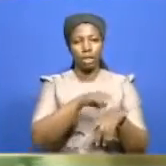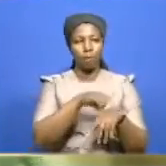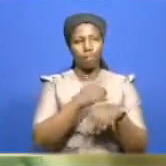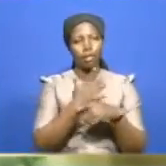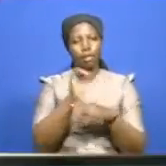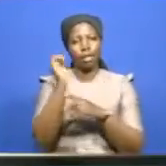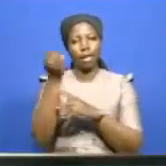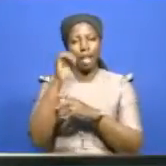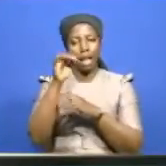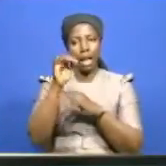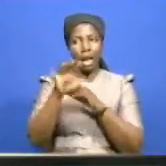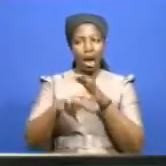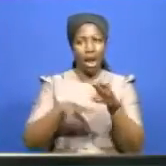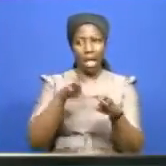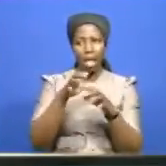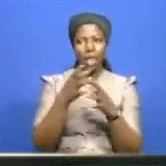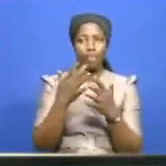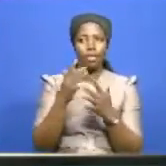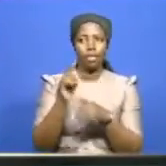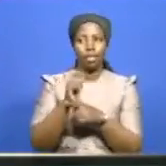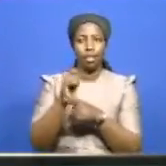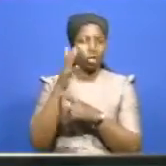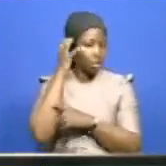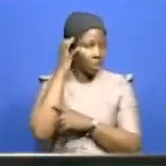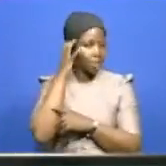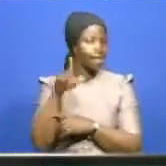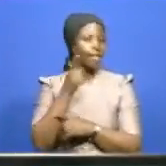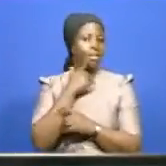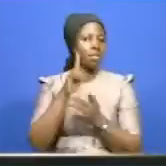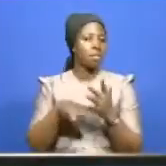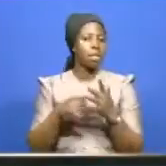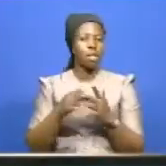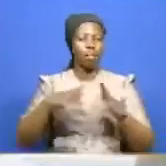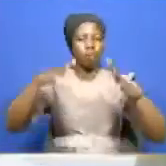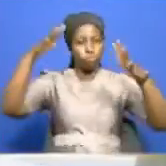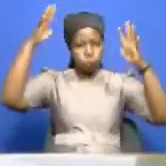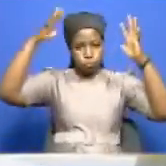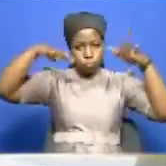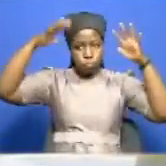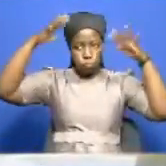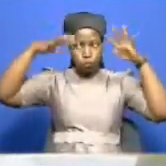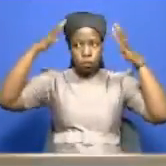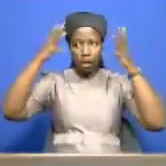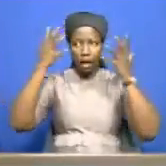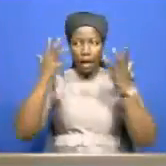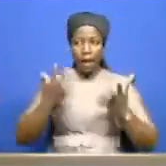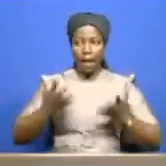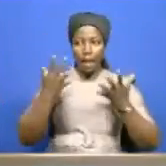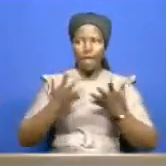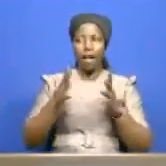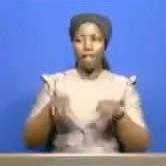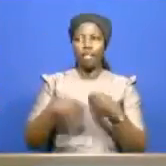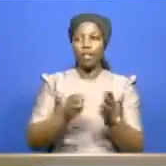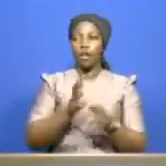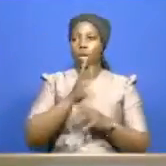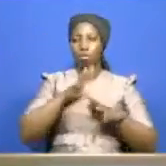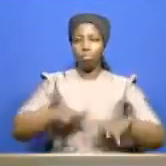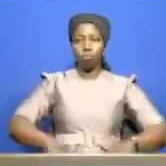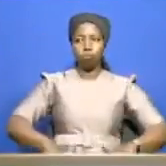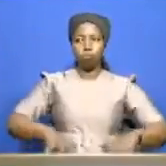Training College in Naivasha, Sigor said heavy rains have also caused flooding in Takwal Dam and Lake